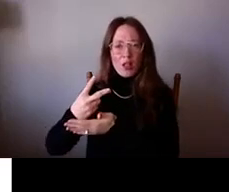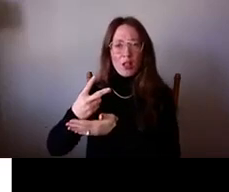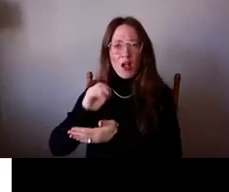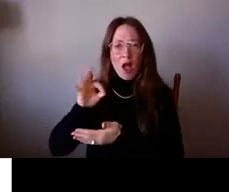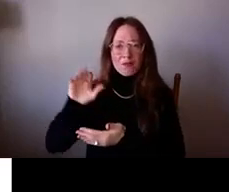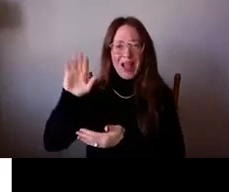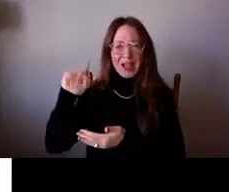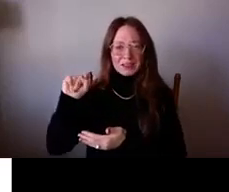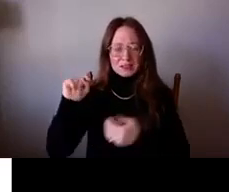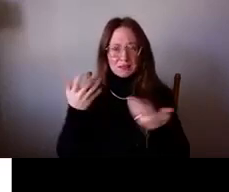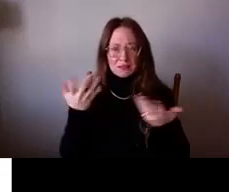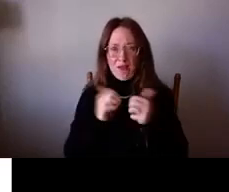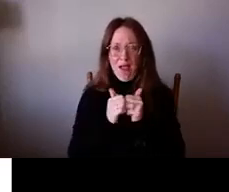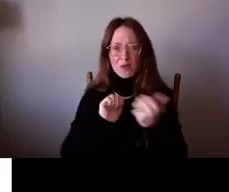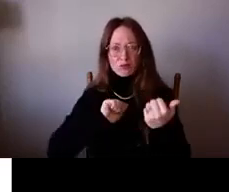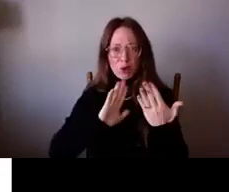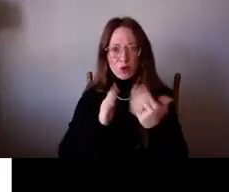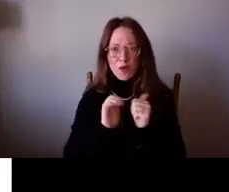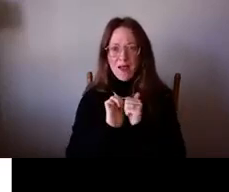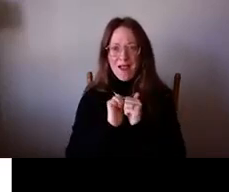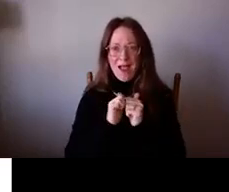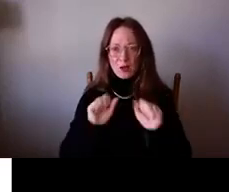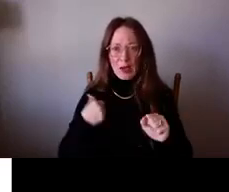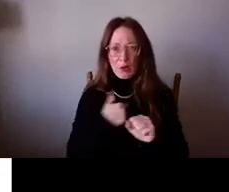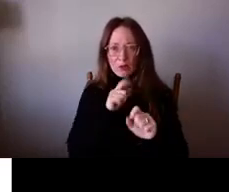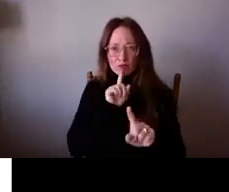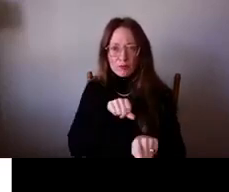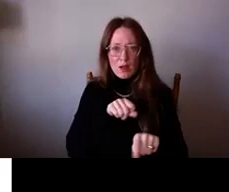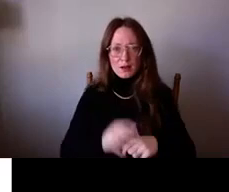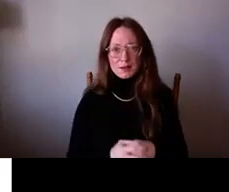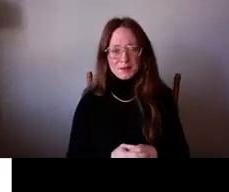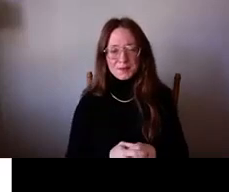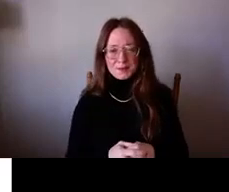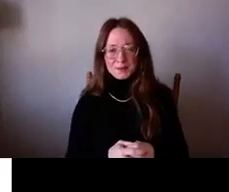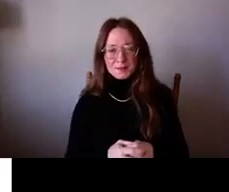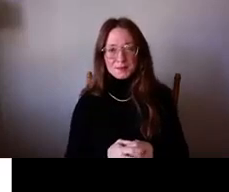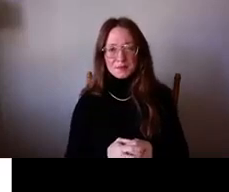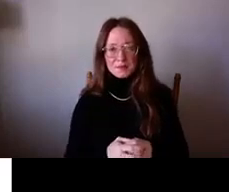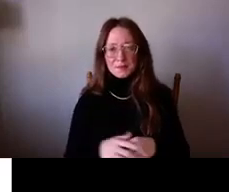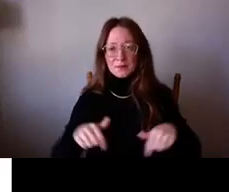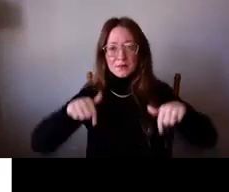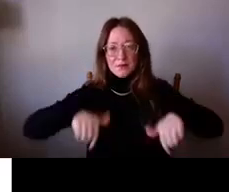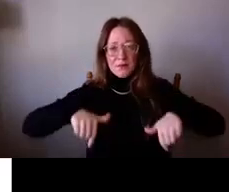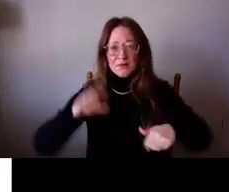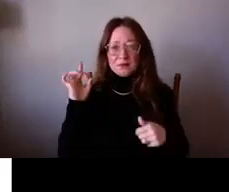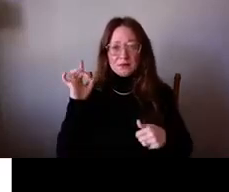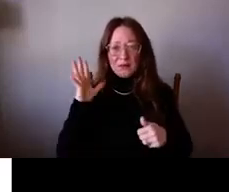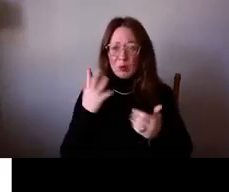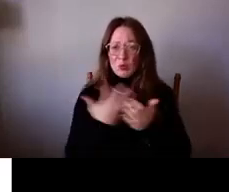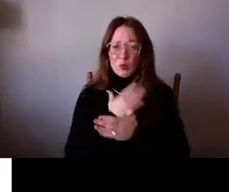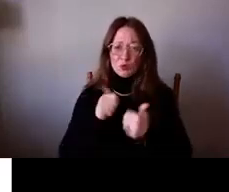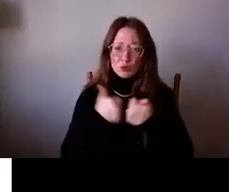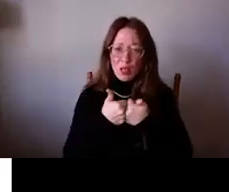WIOA and their impact on VR programs. We're facing unprecedented challenges, and once